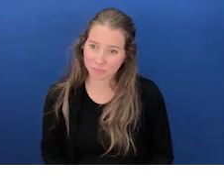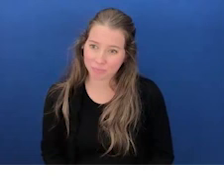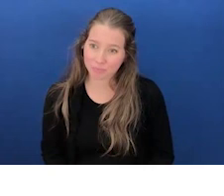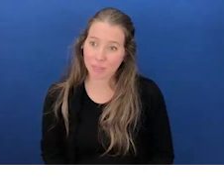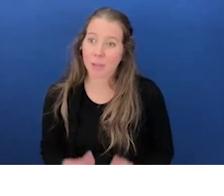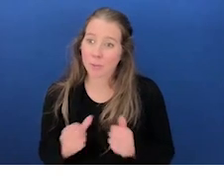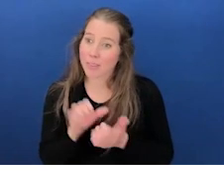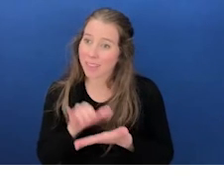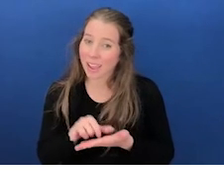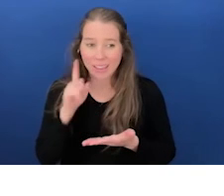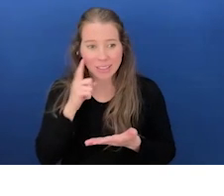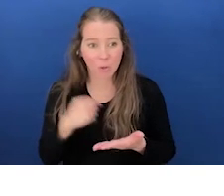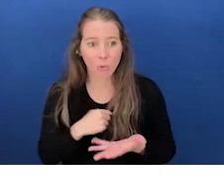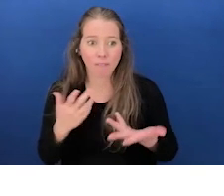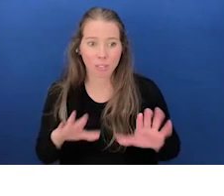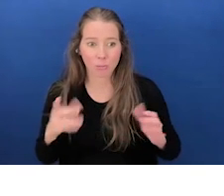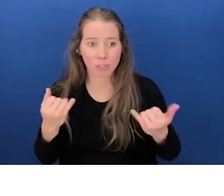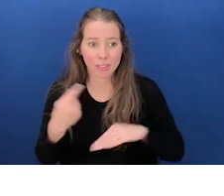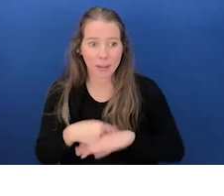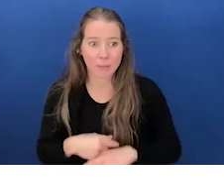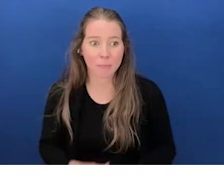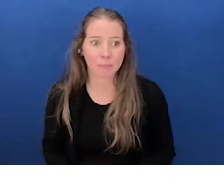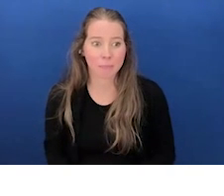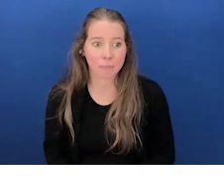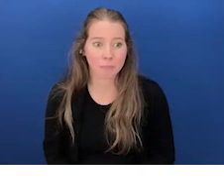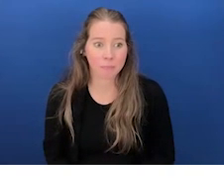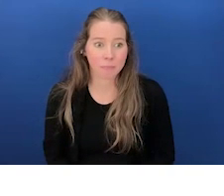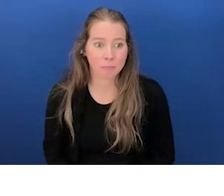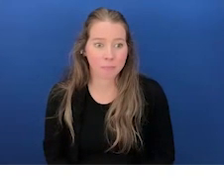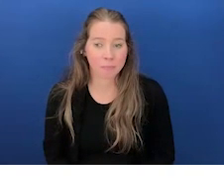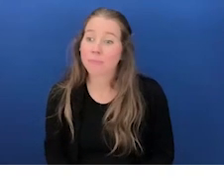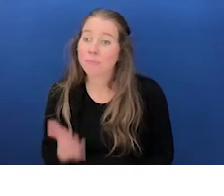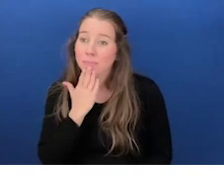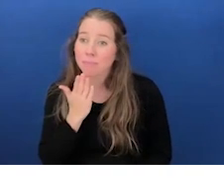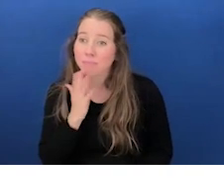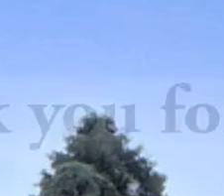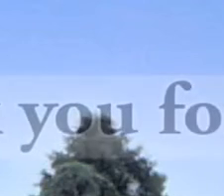And with that, I believe we are done for today. Thank you so much.